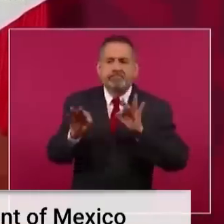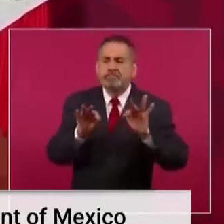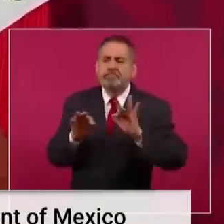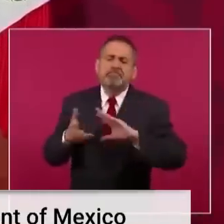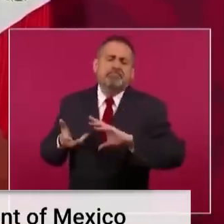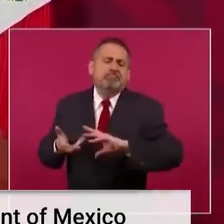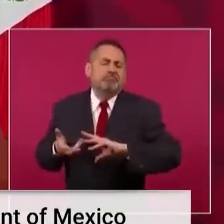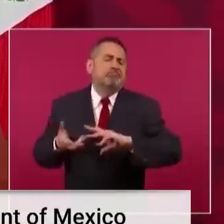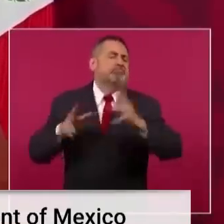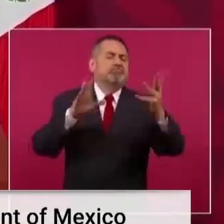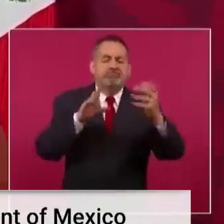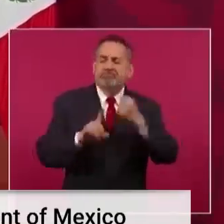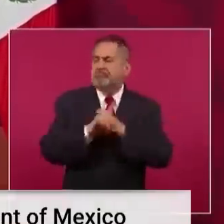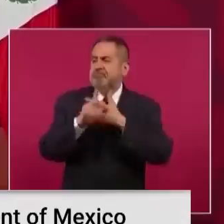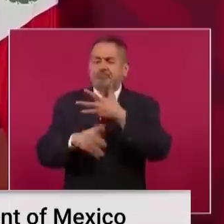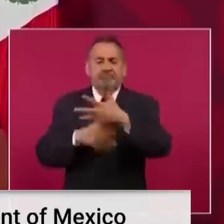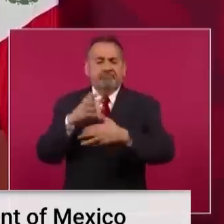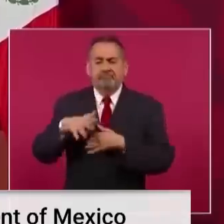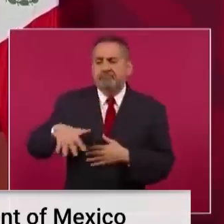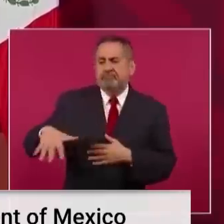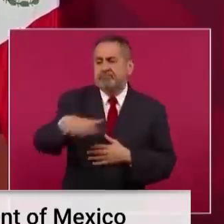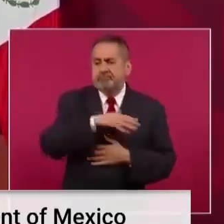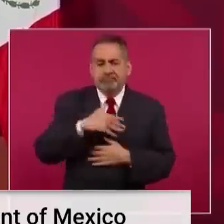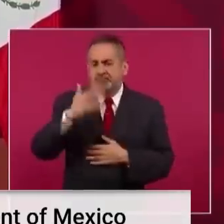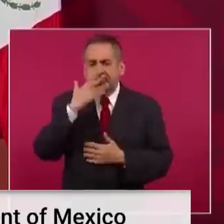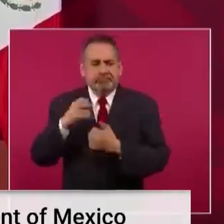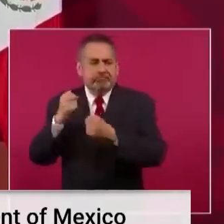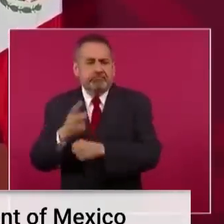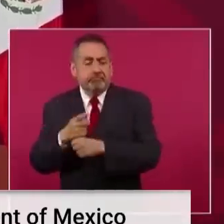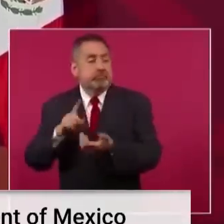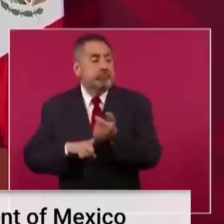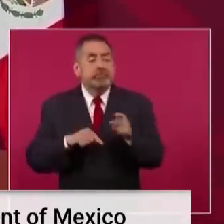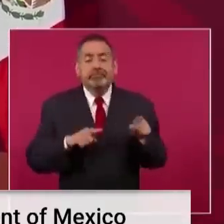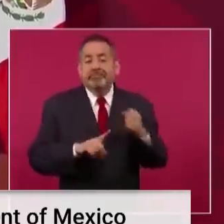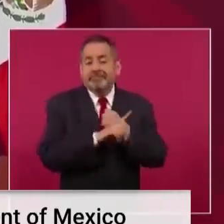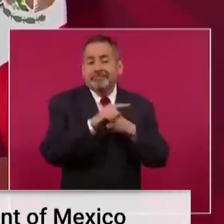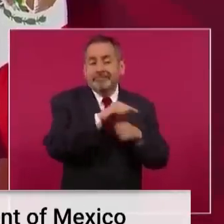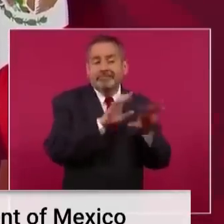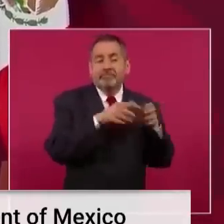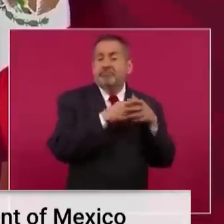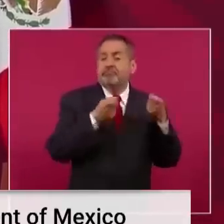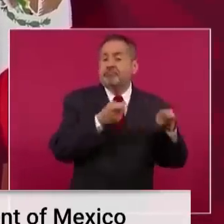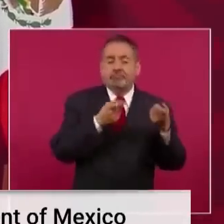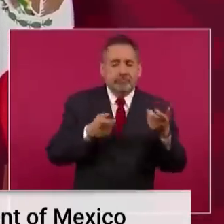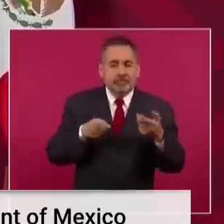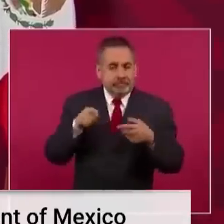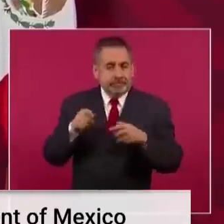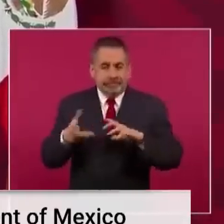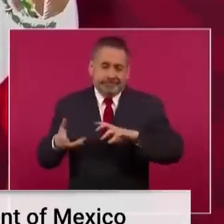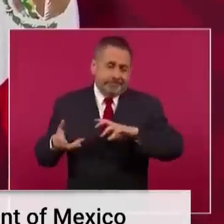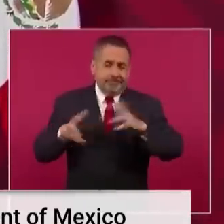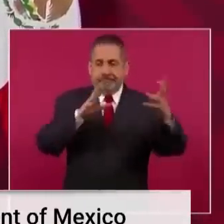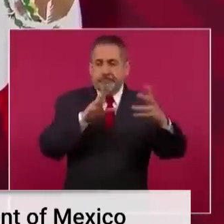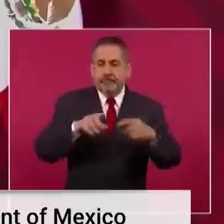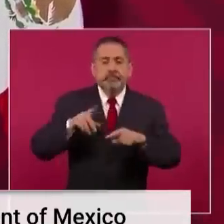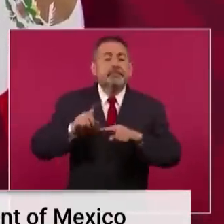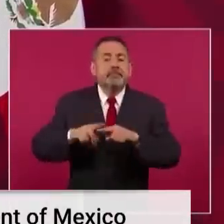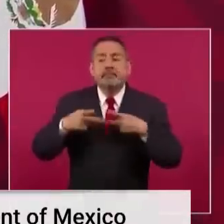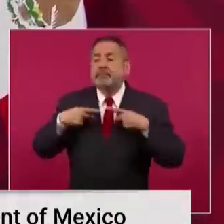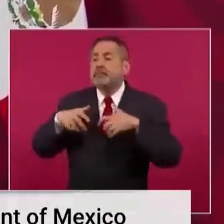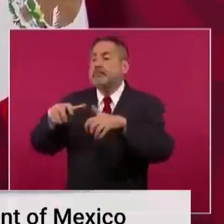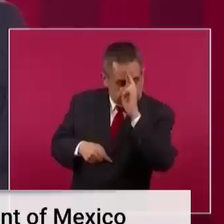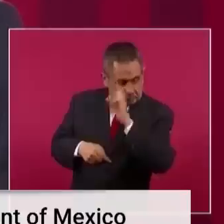of Peru has nothing to do with our foreign policy. What the agreement states is that the will of the people who elected him must be